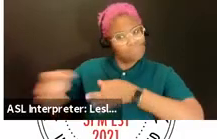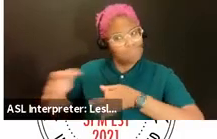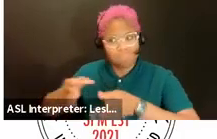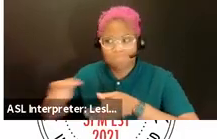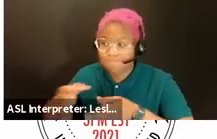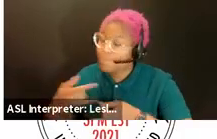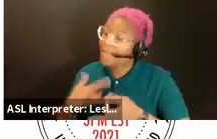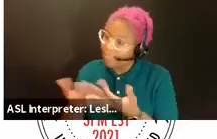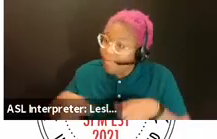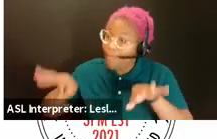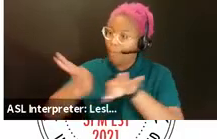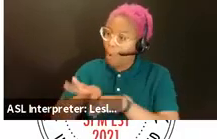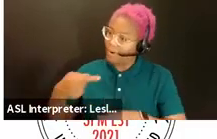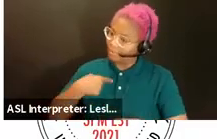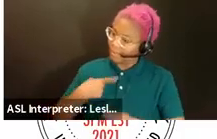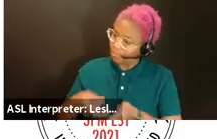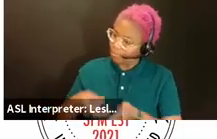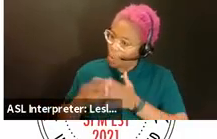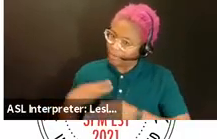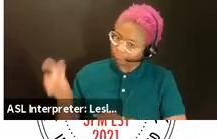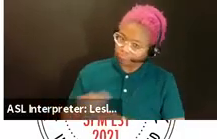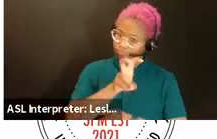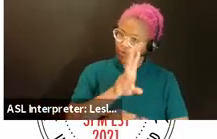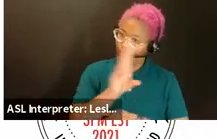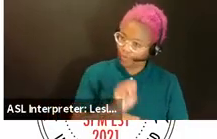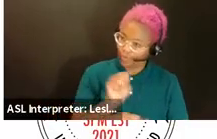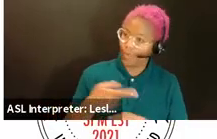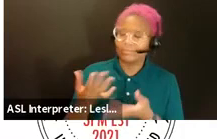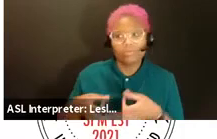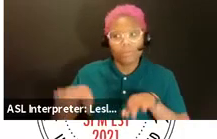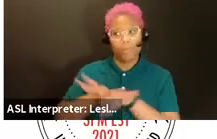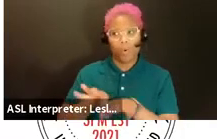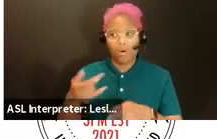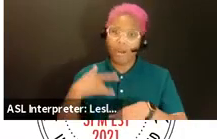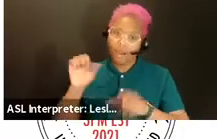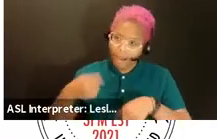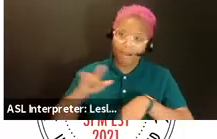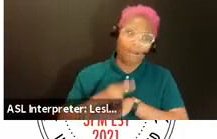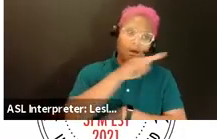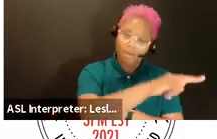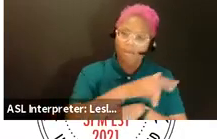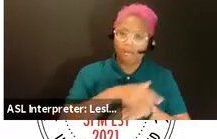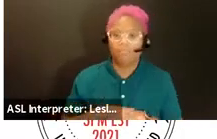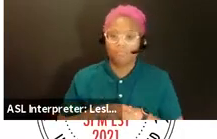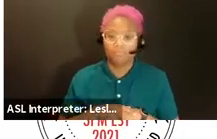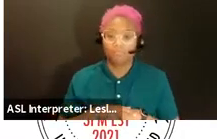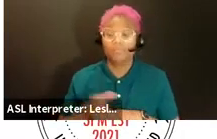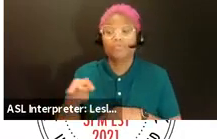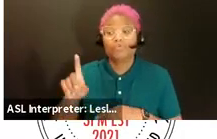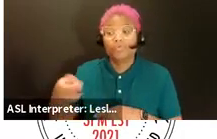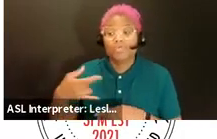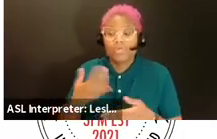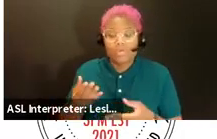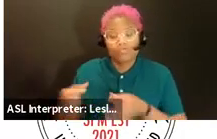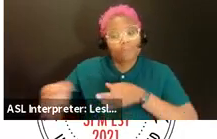very important. If you're coming from one of the 33 countries from which travel is banned, you'll need to convince them that you are eligible for the national